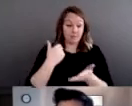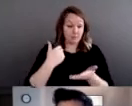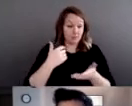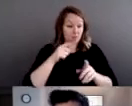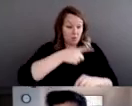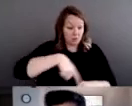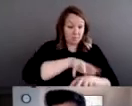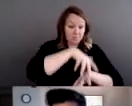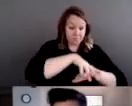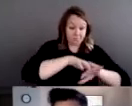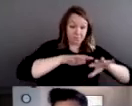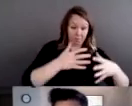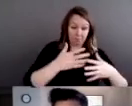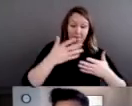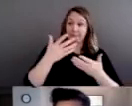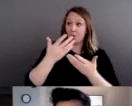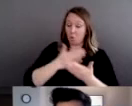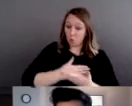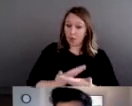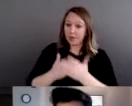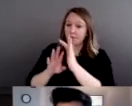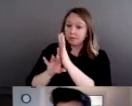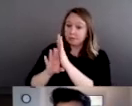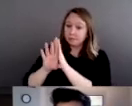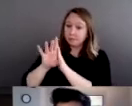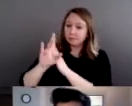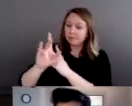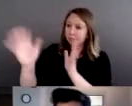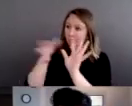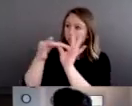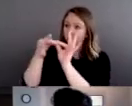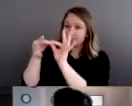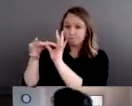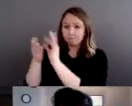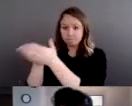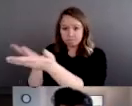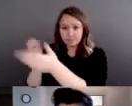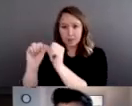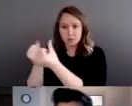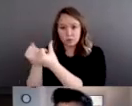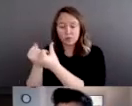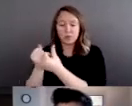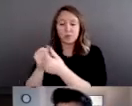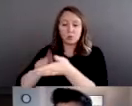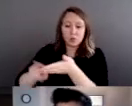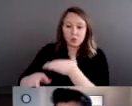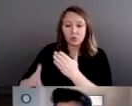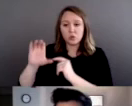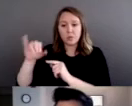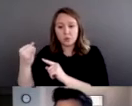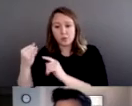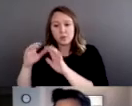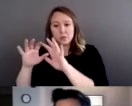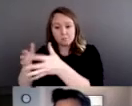collaborate and work with these other agencies, being researchers or criminal justice, then we can